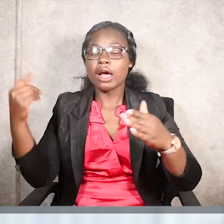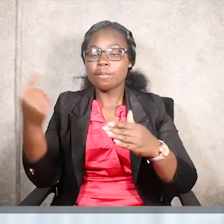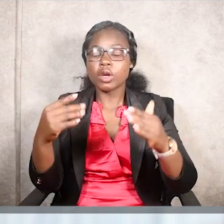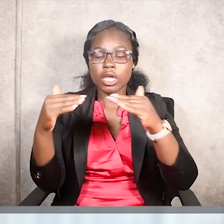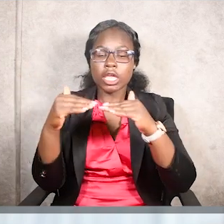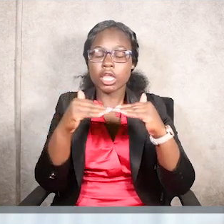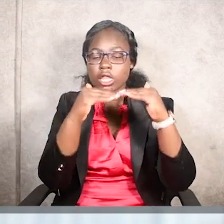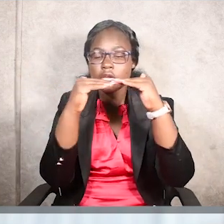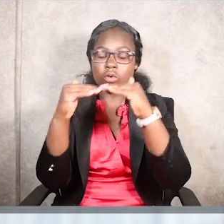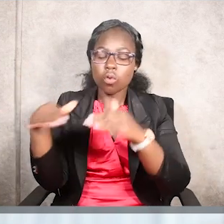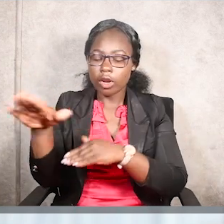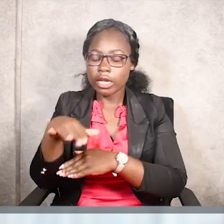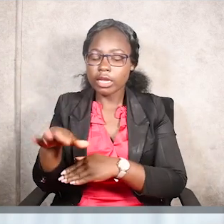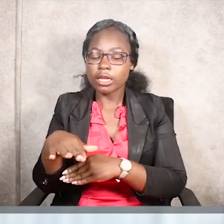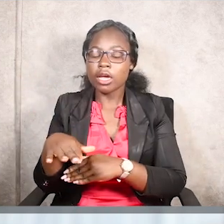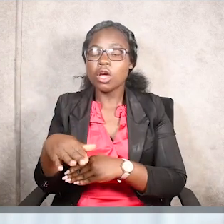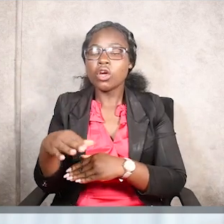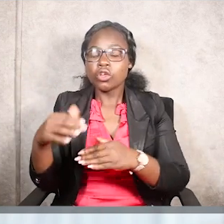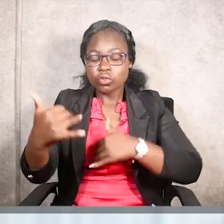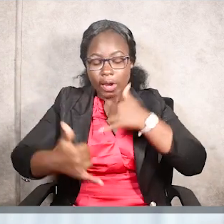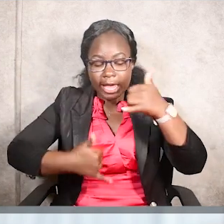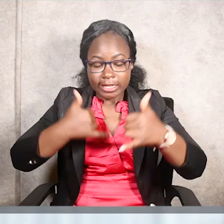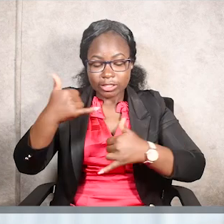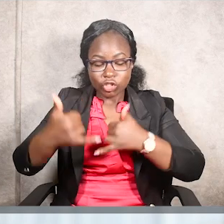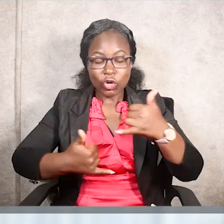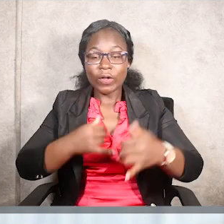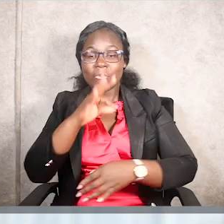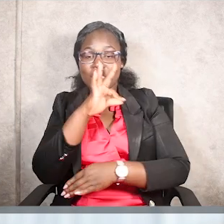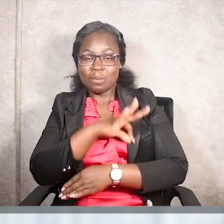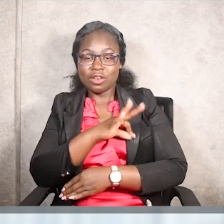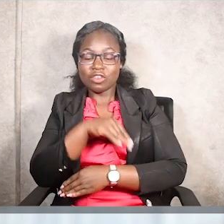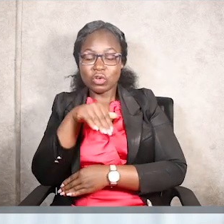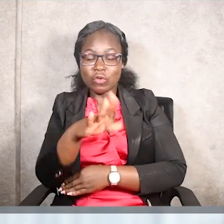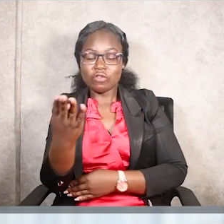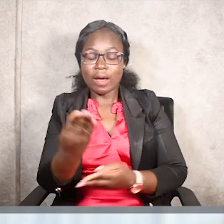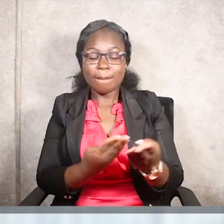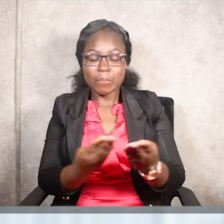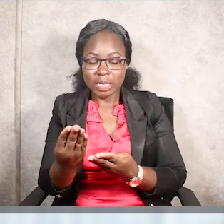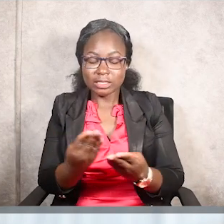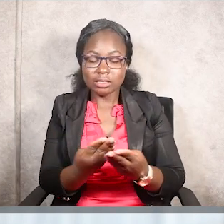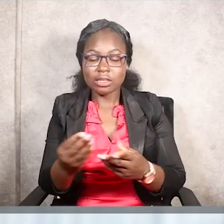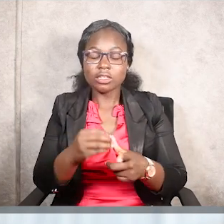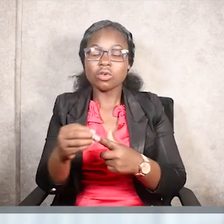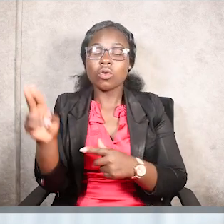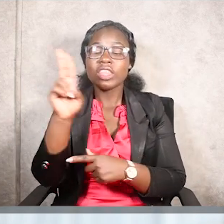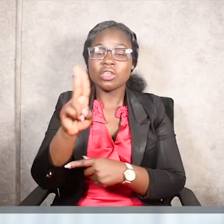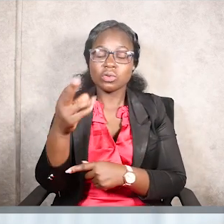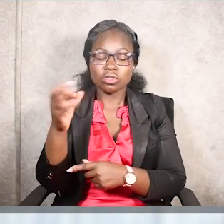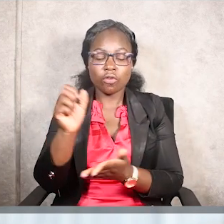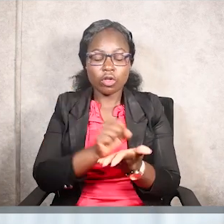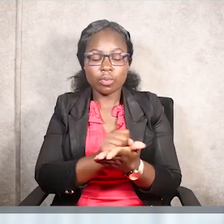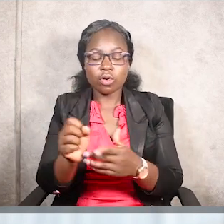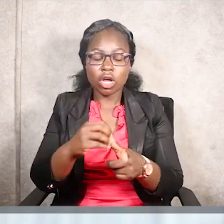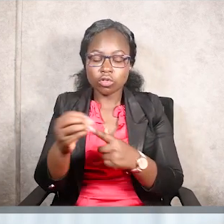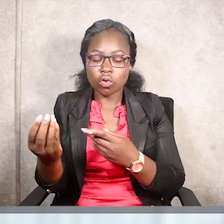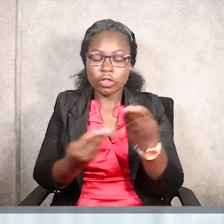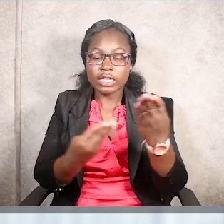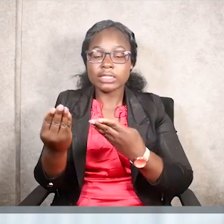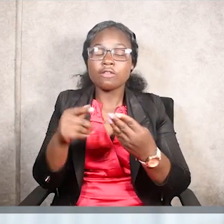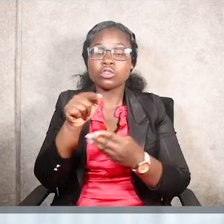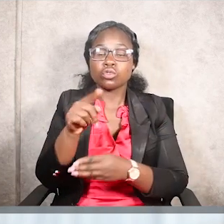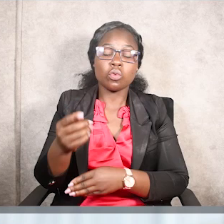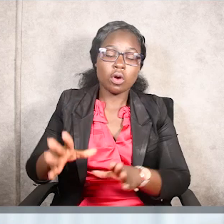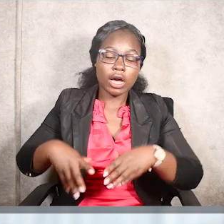to be able to enjoy the benefits of your business or the use of the product or service that you're